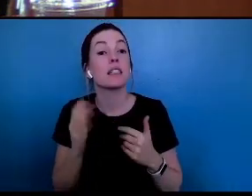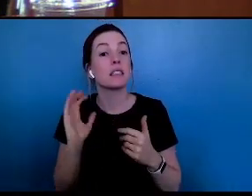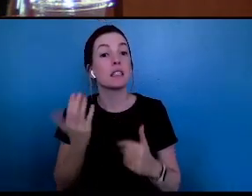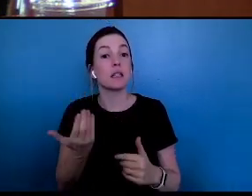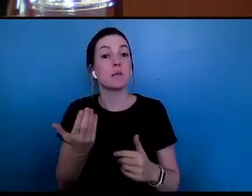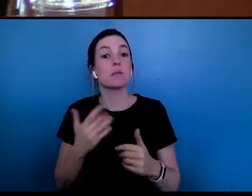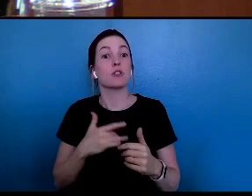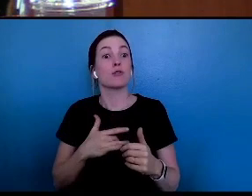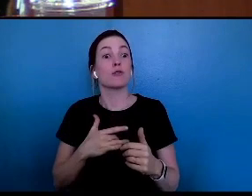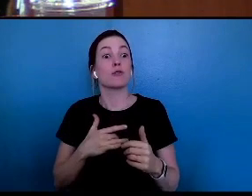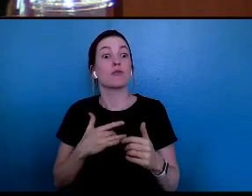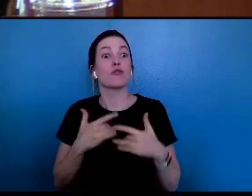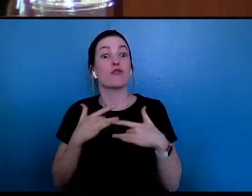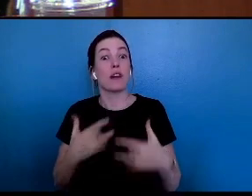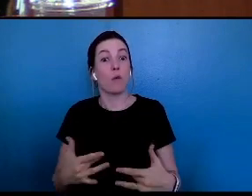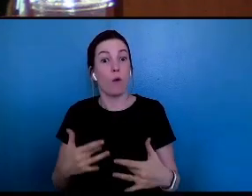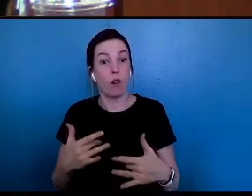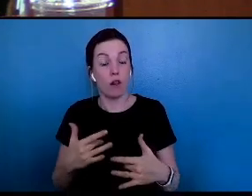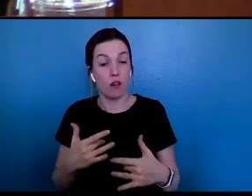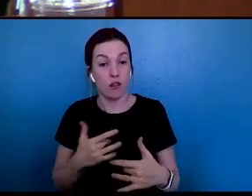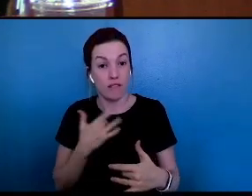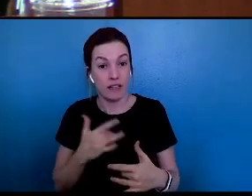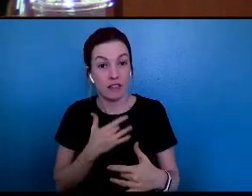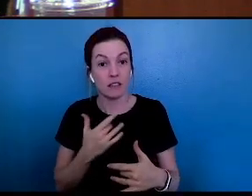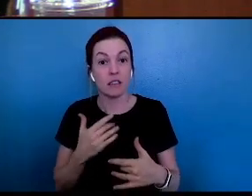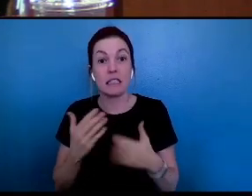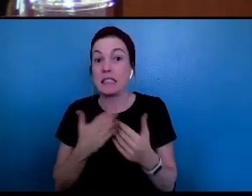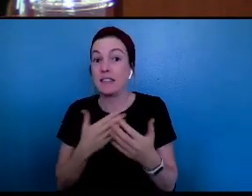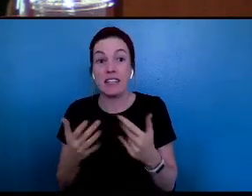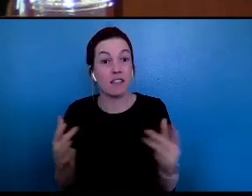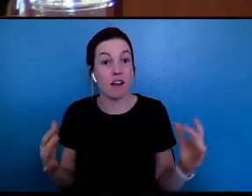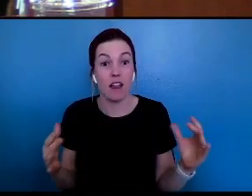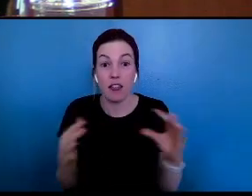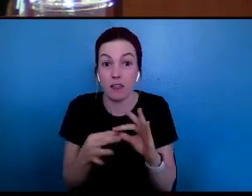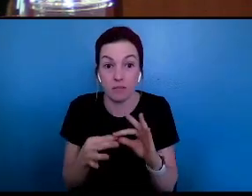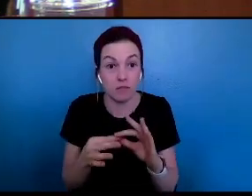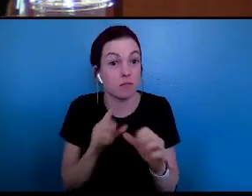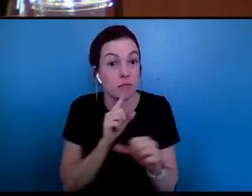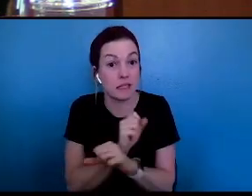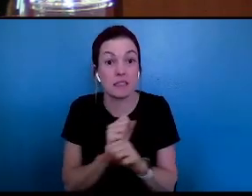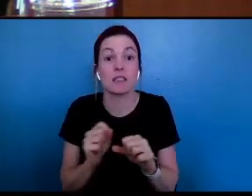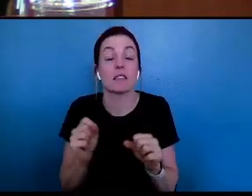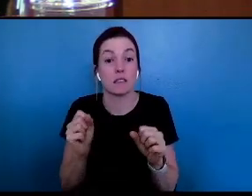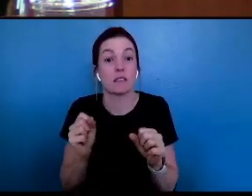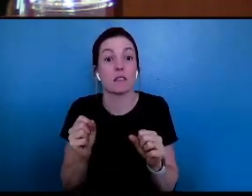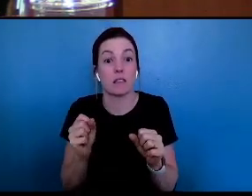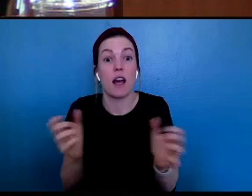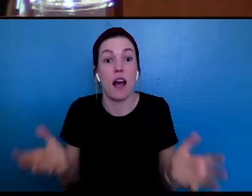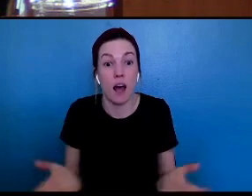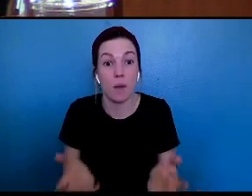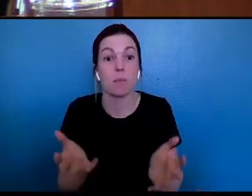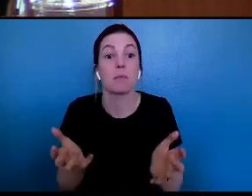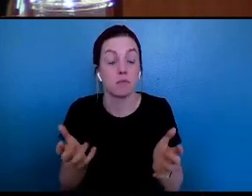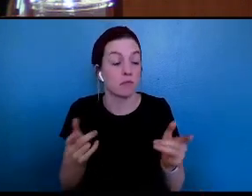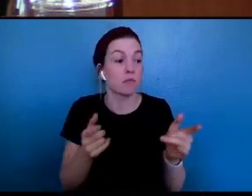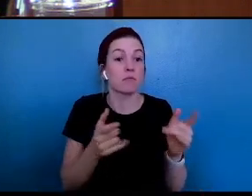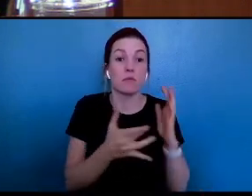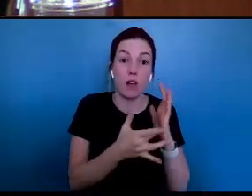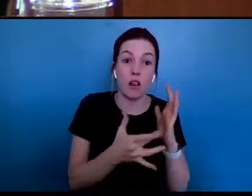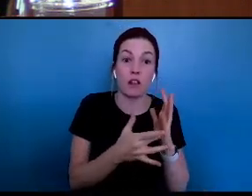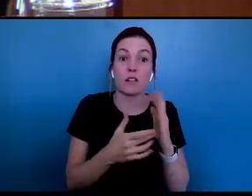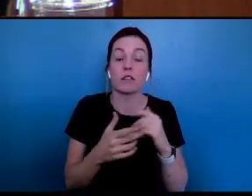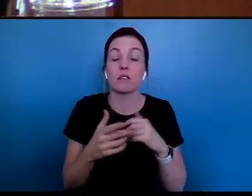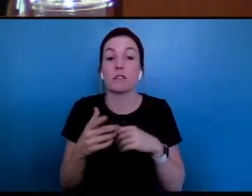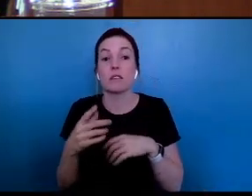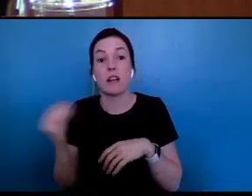is that even if those bridging system that creates consensus or at least consent over polarization or